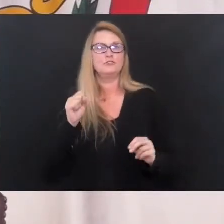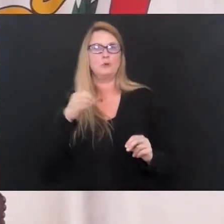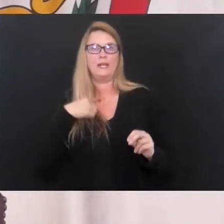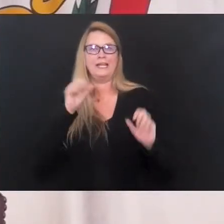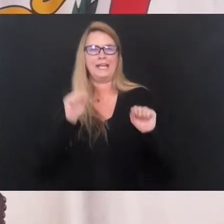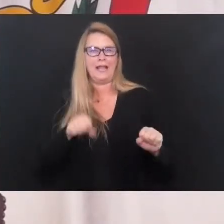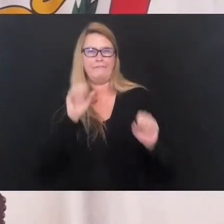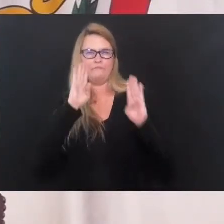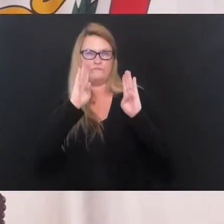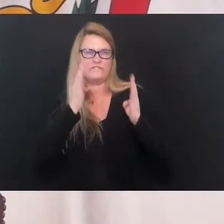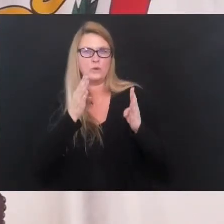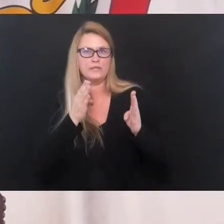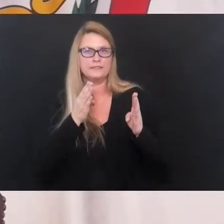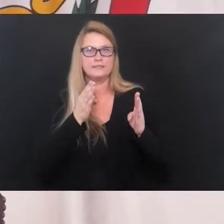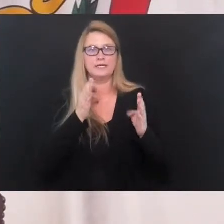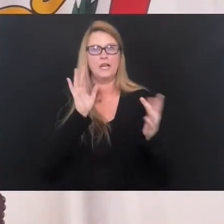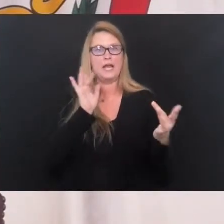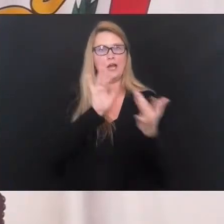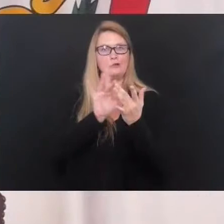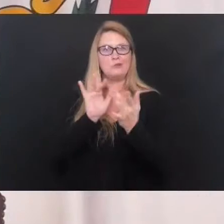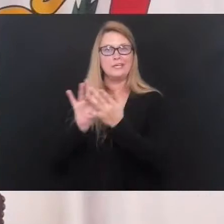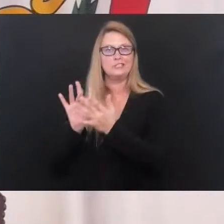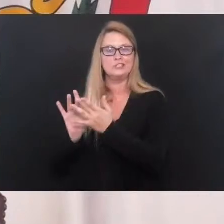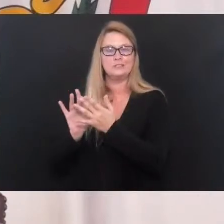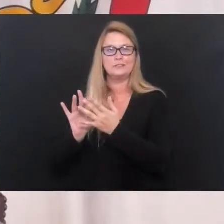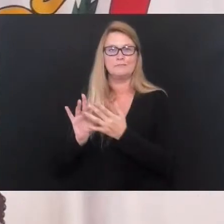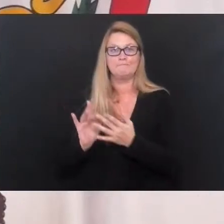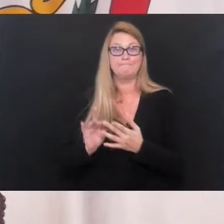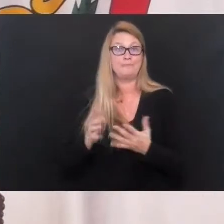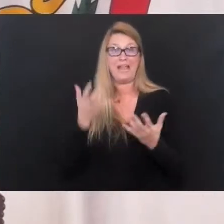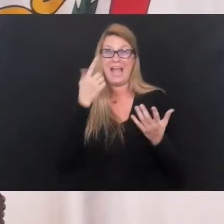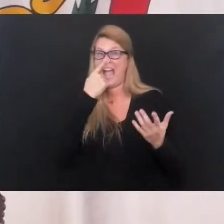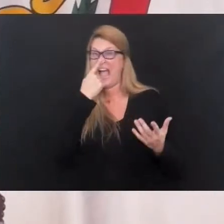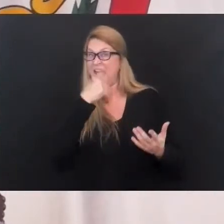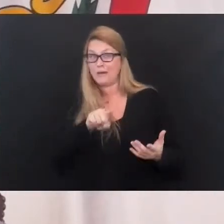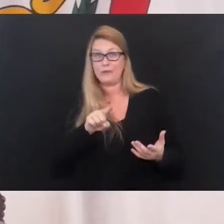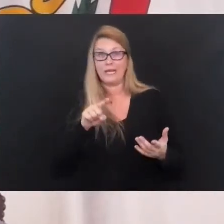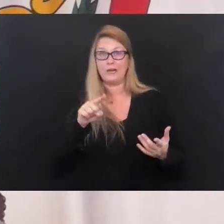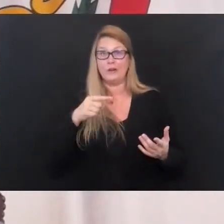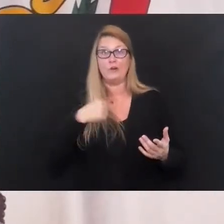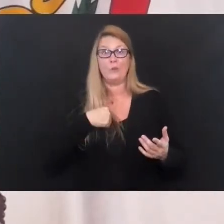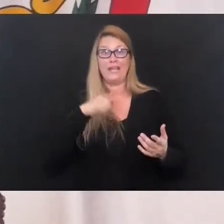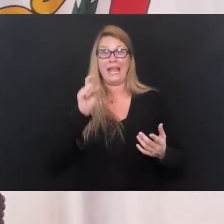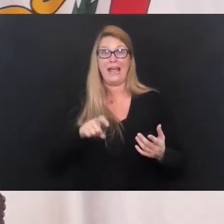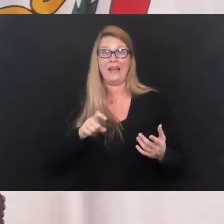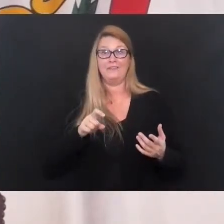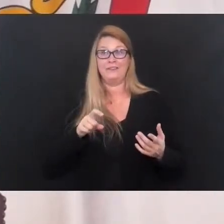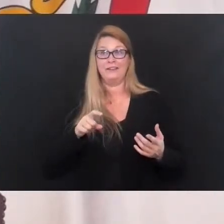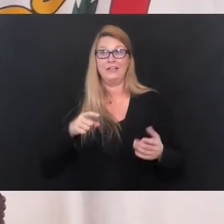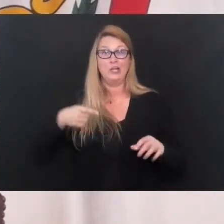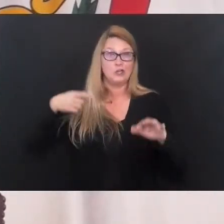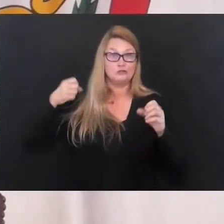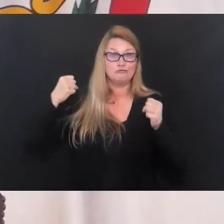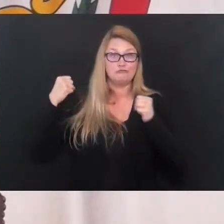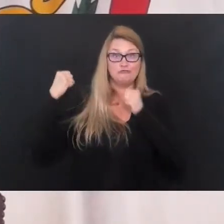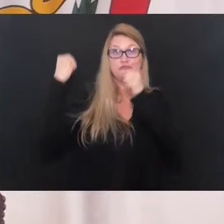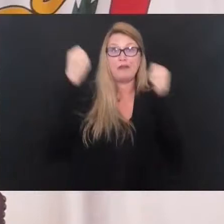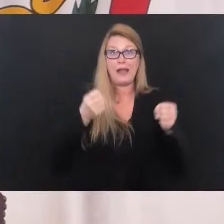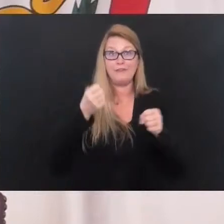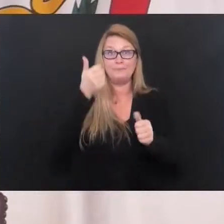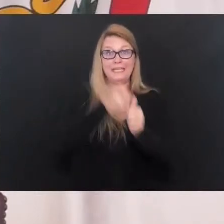standpoint of being able to reach, and my very words were, I don't care if we got to drive up every hoo-hoo holla,